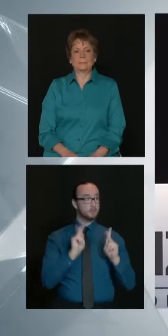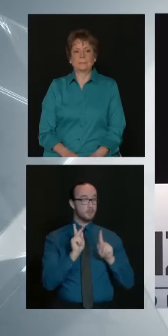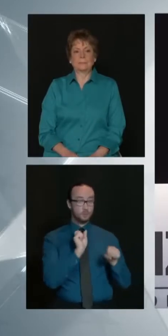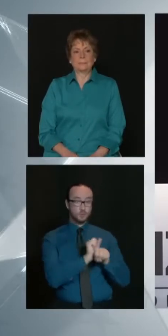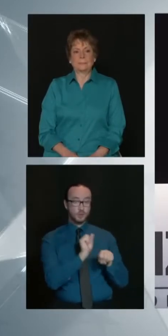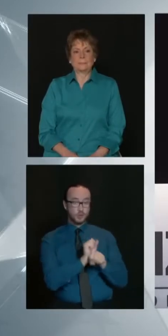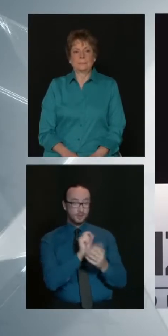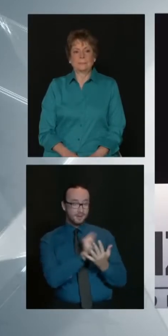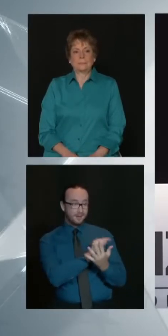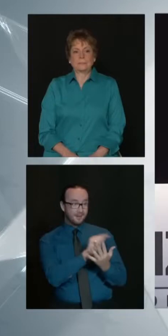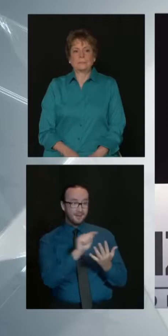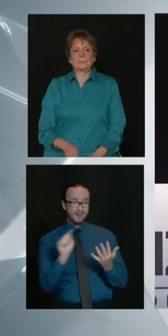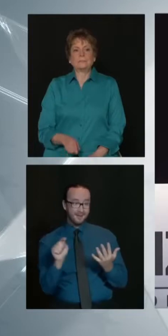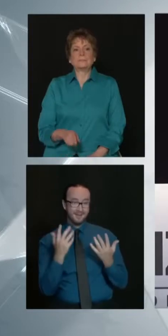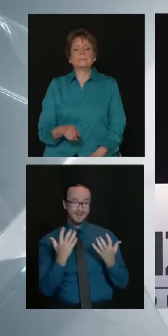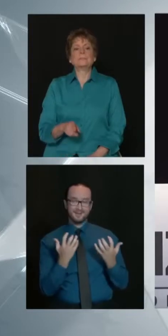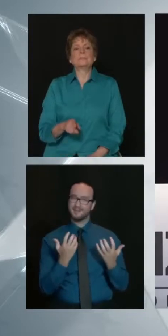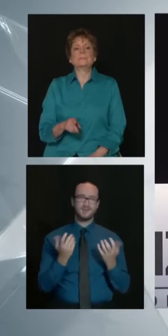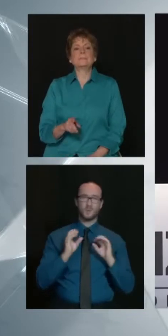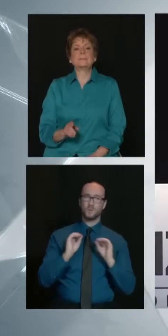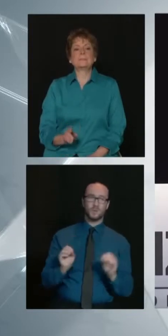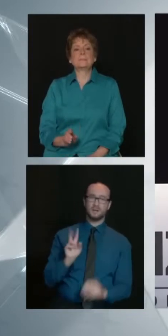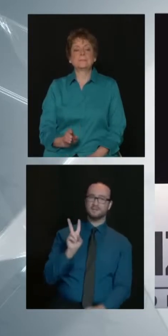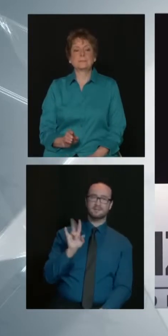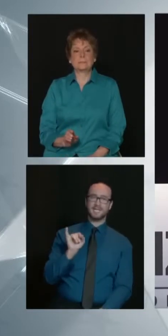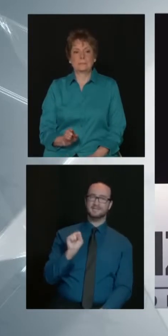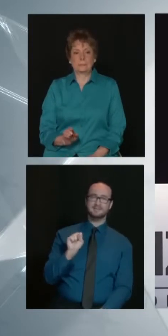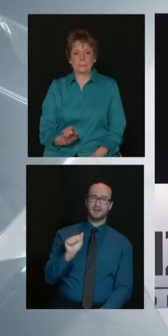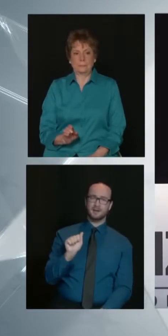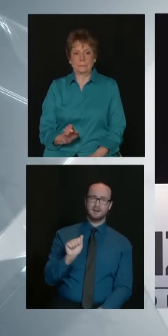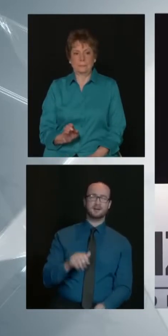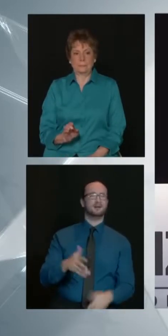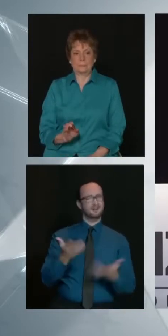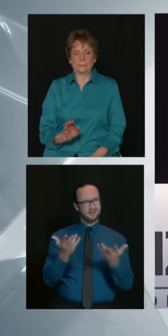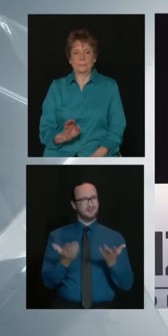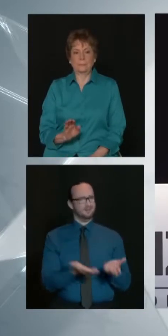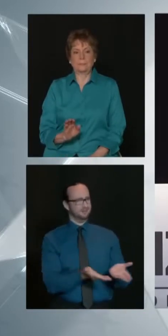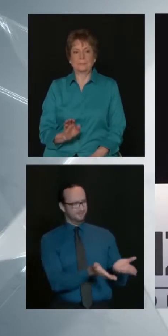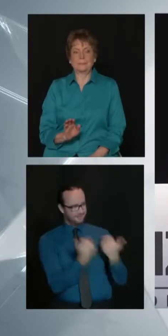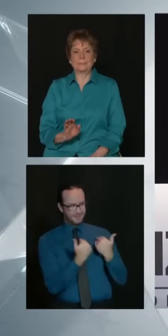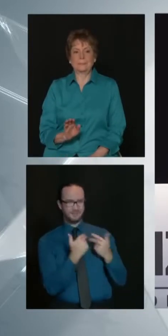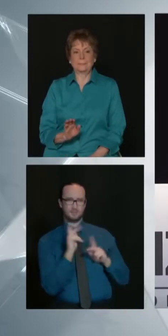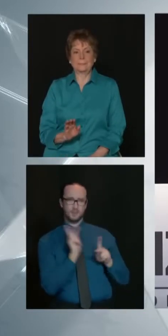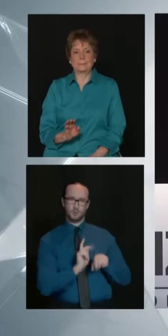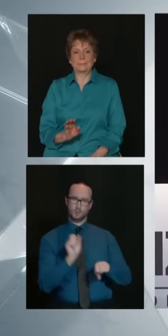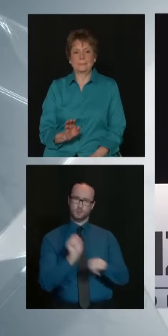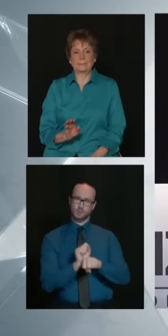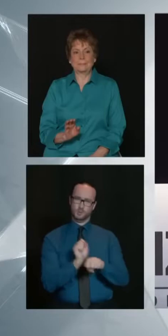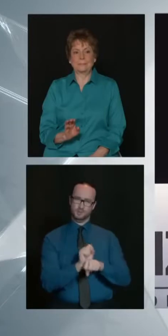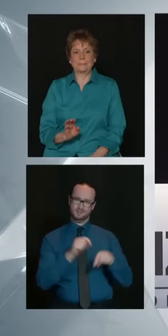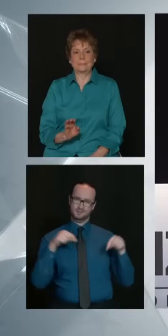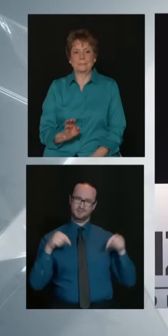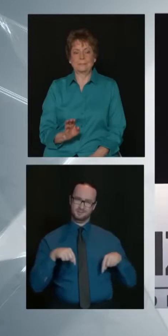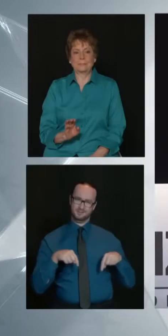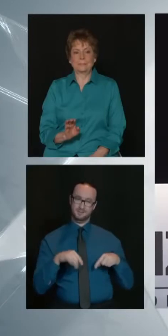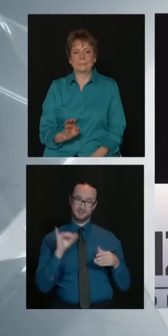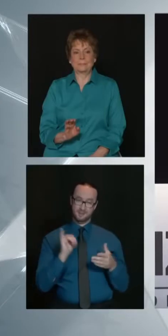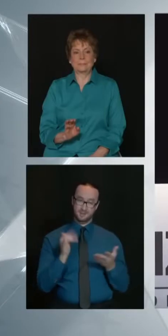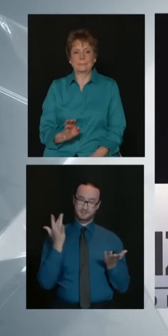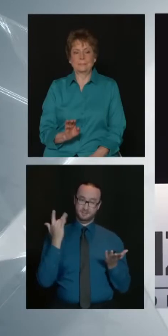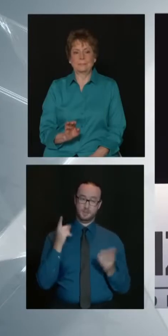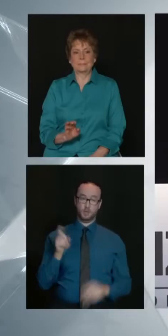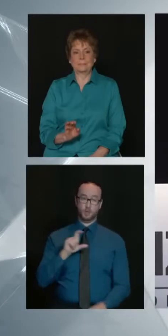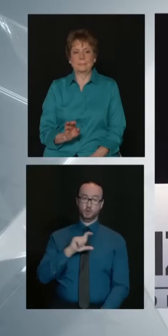they can actually work. Let's get them to work. This is why Sheriff Hathaway in Santa Cruz County endorsed